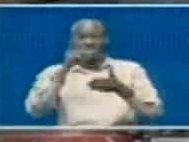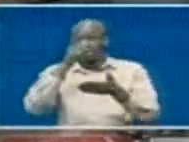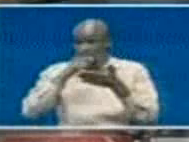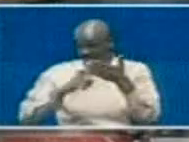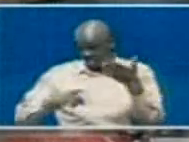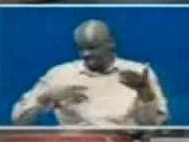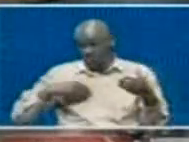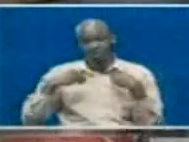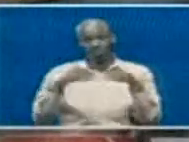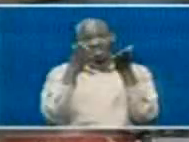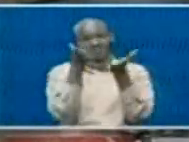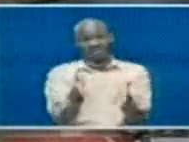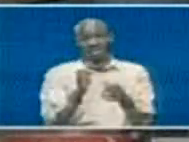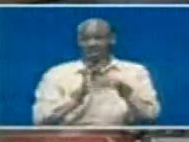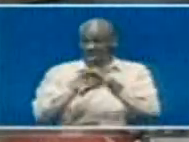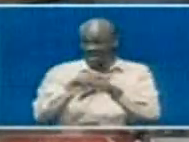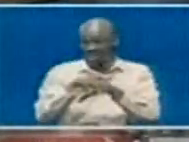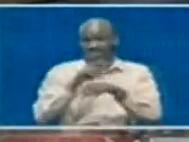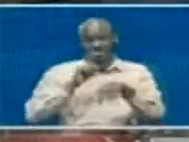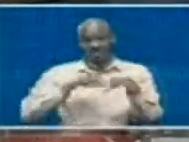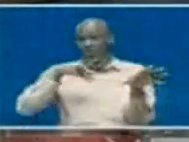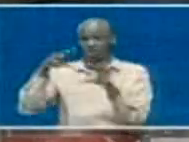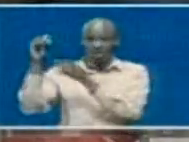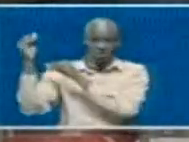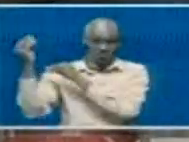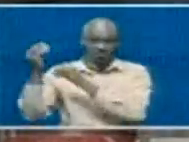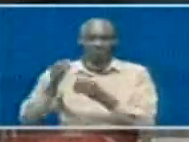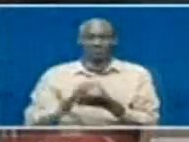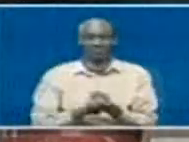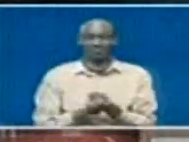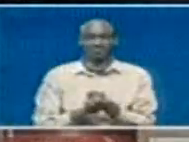behind you. What you leave behind you when you go.